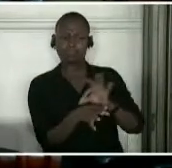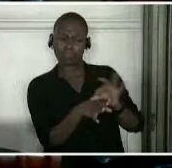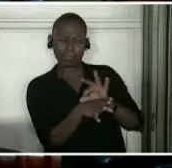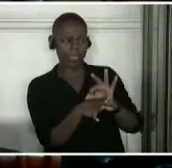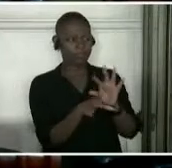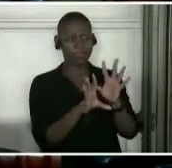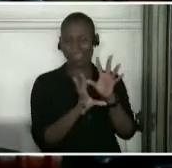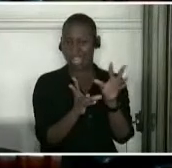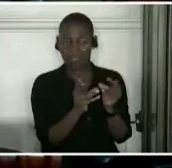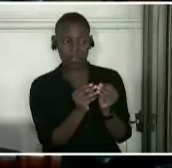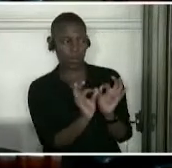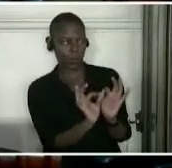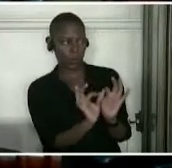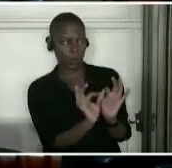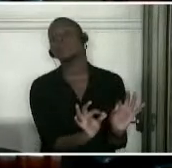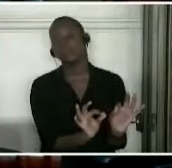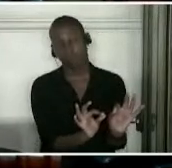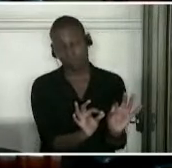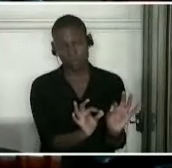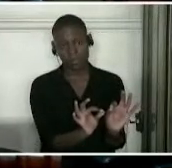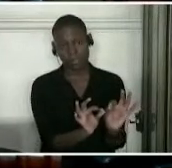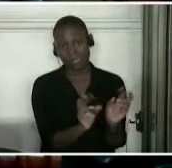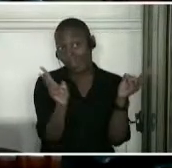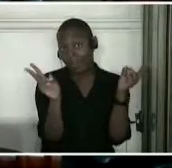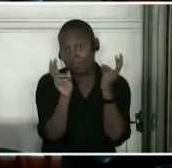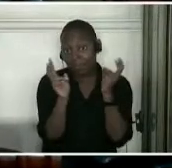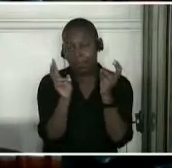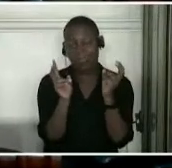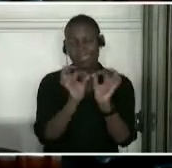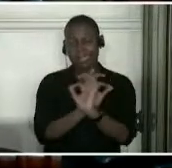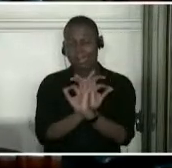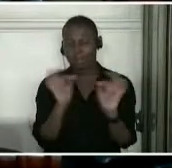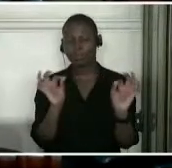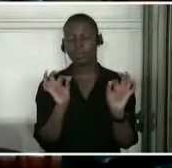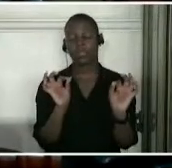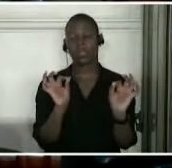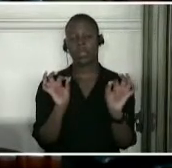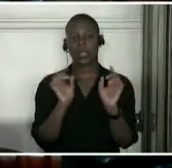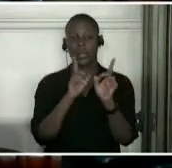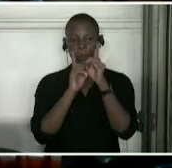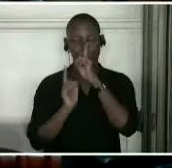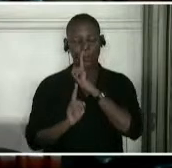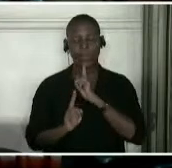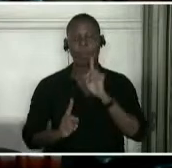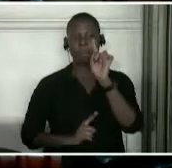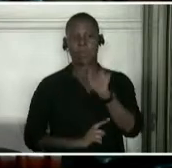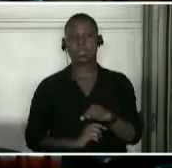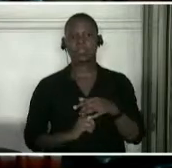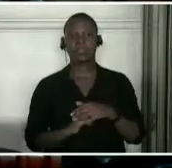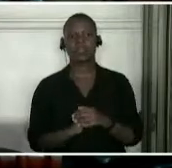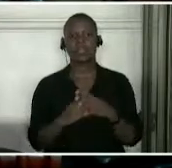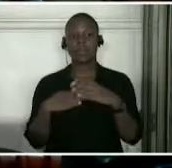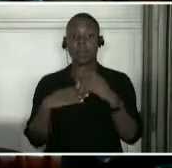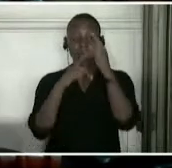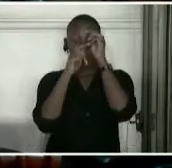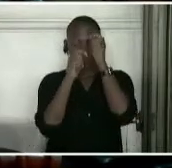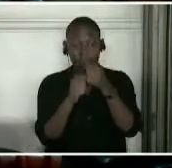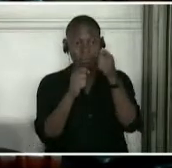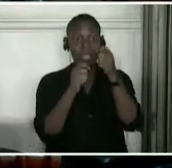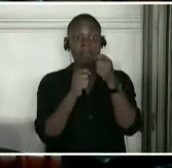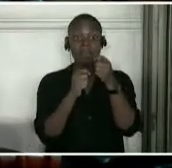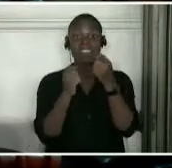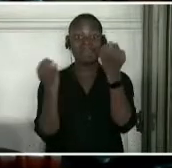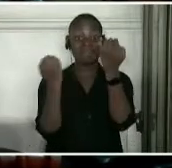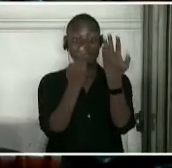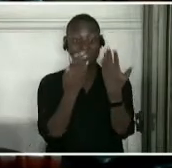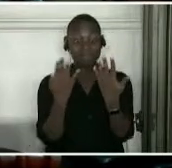broadcasting of proceedings. Honourable members, I further wish to confirm that the budget report